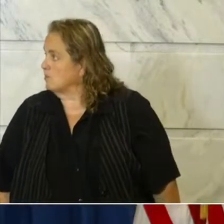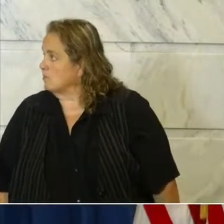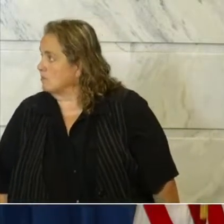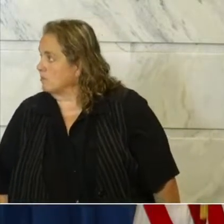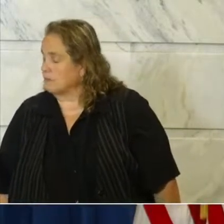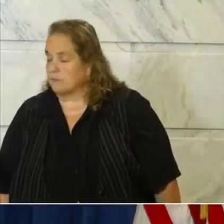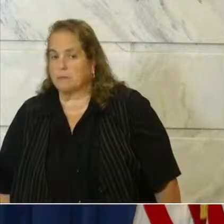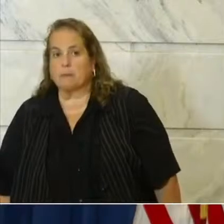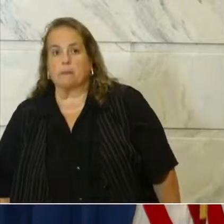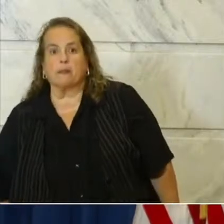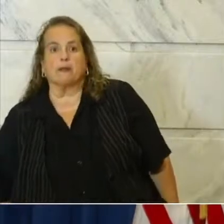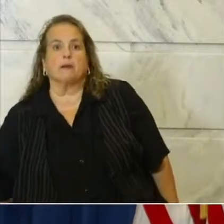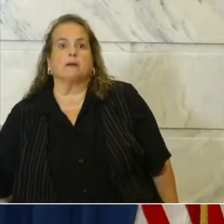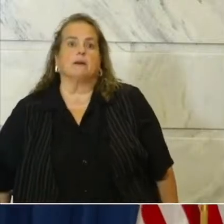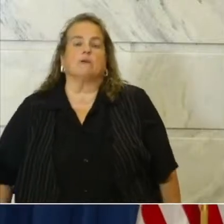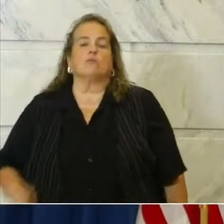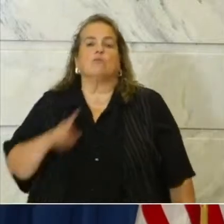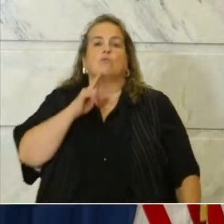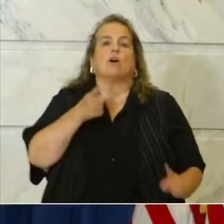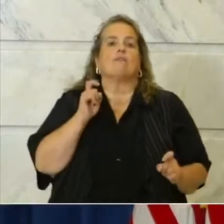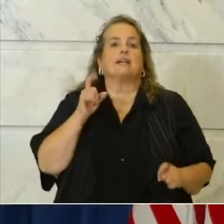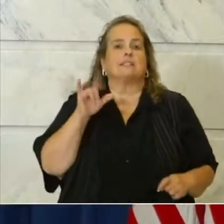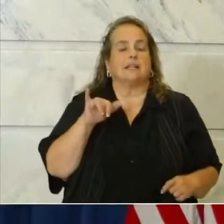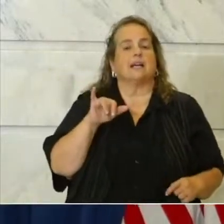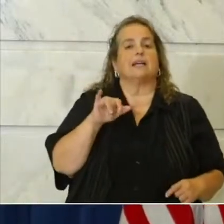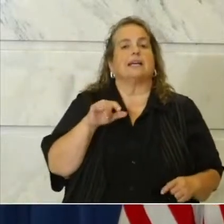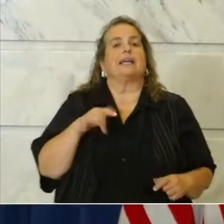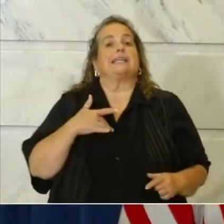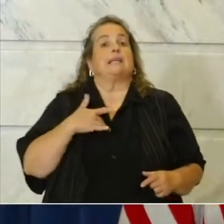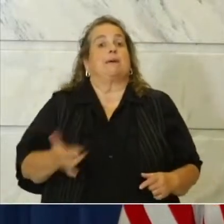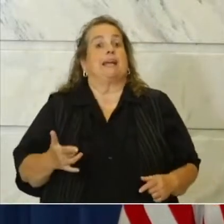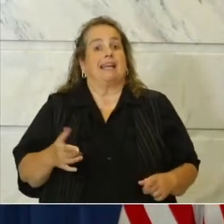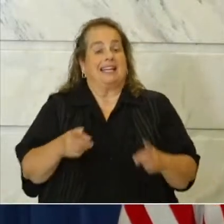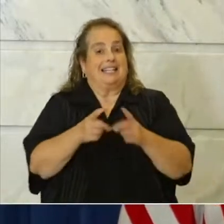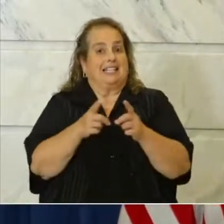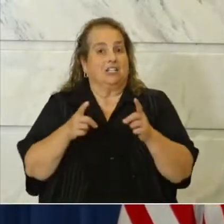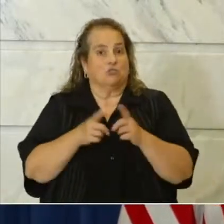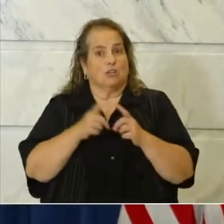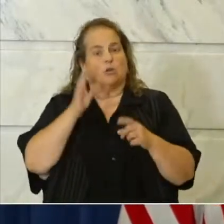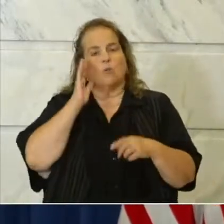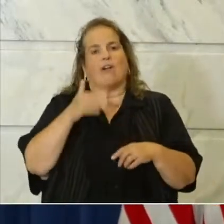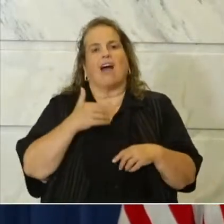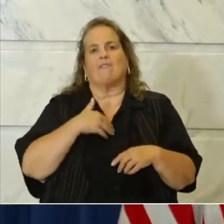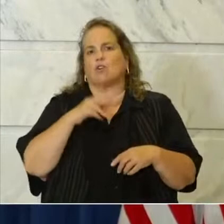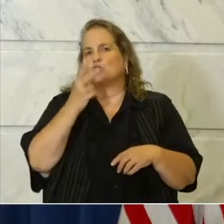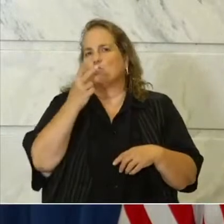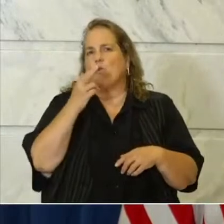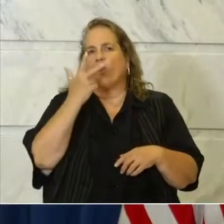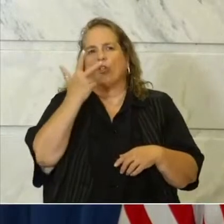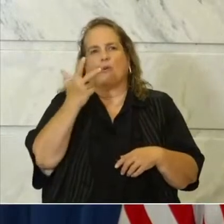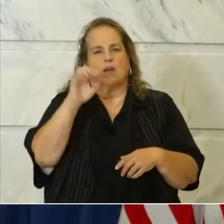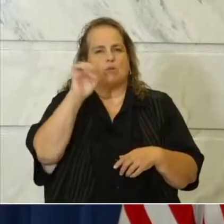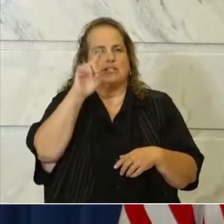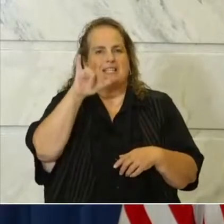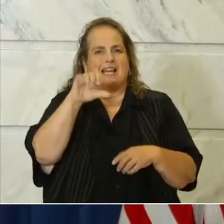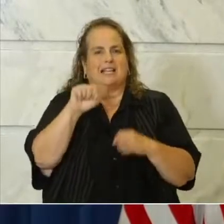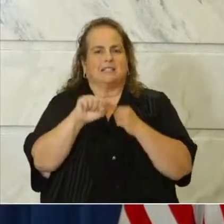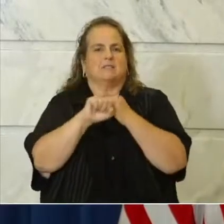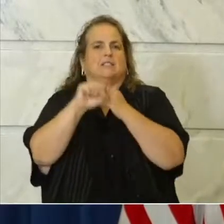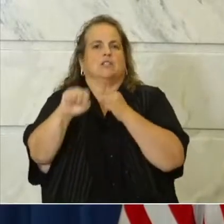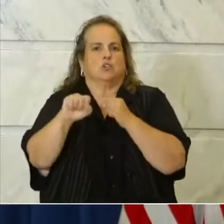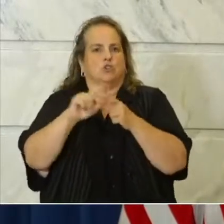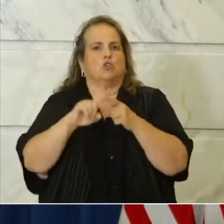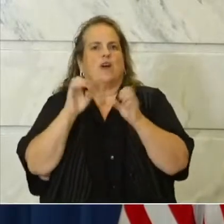So just real quickly, typically districts will extend 2 or 3 emergency days to educators.